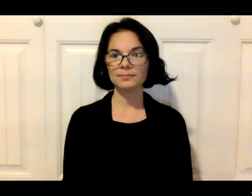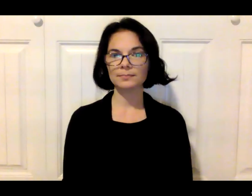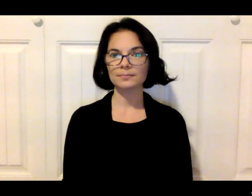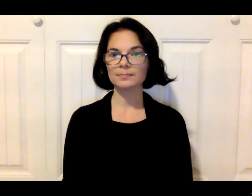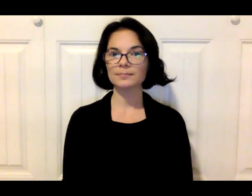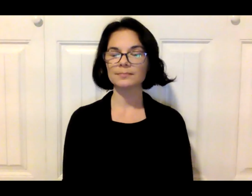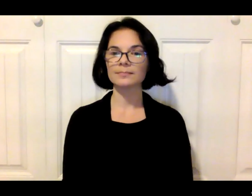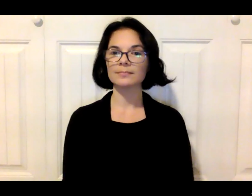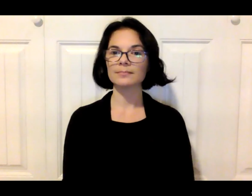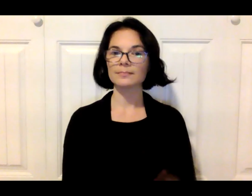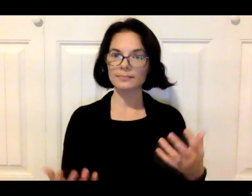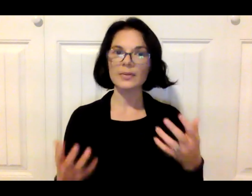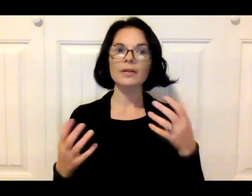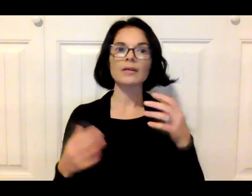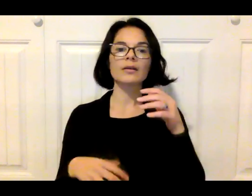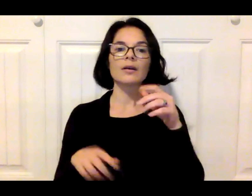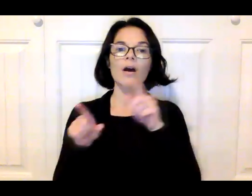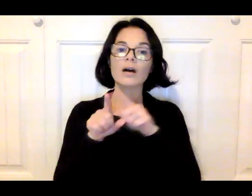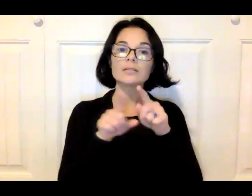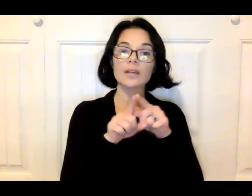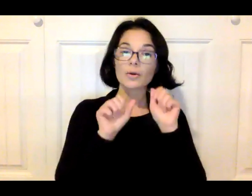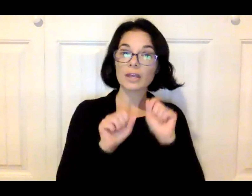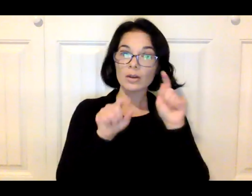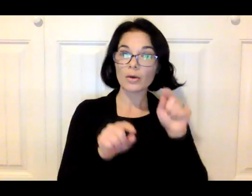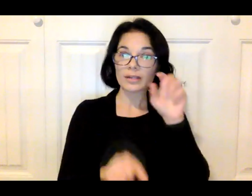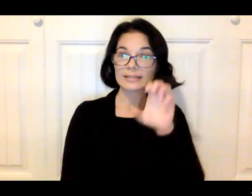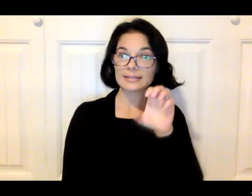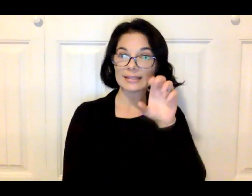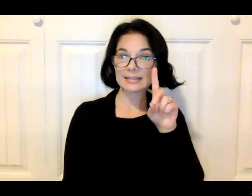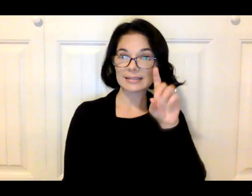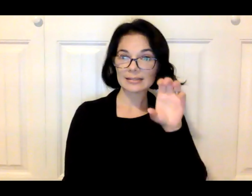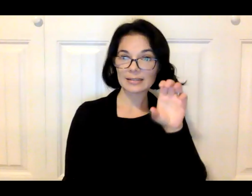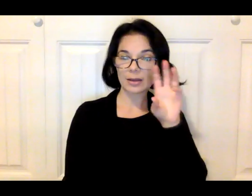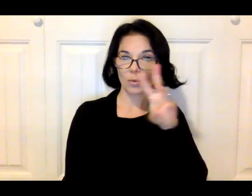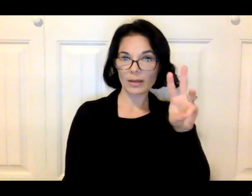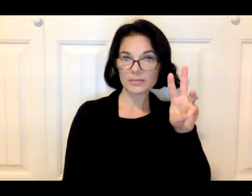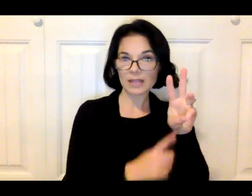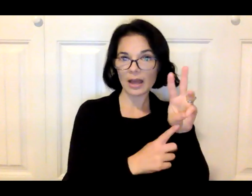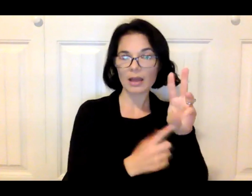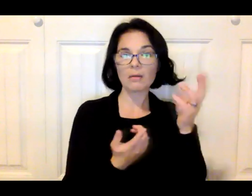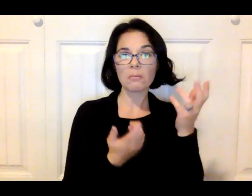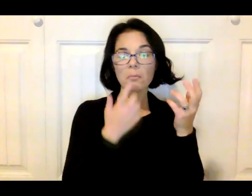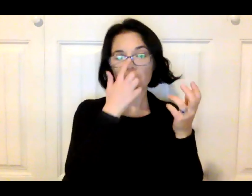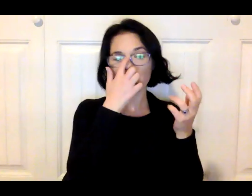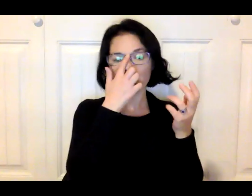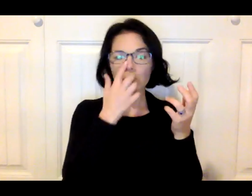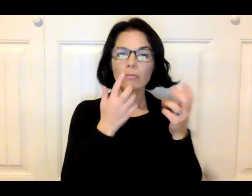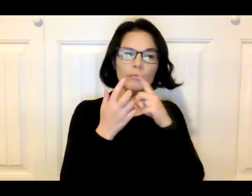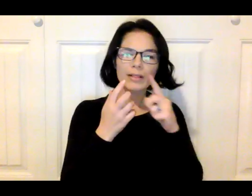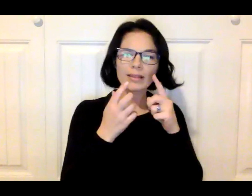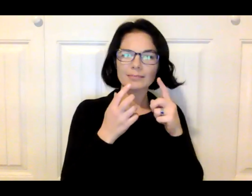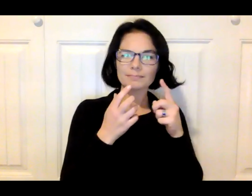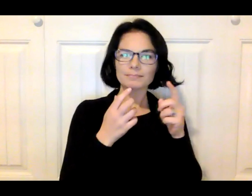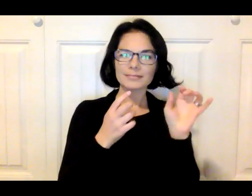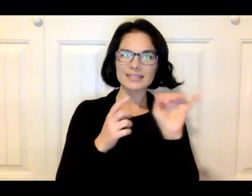Yes, also you can go to CDC website and they have all the questions that kind of similar to what